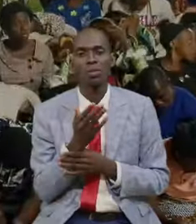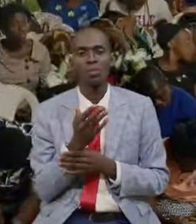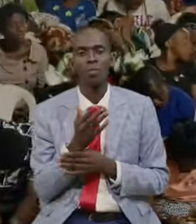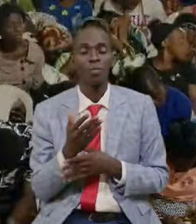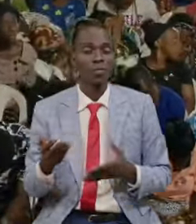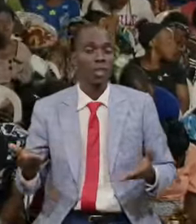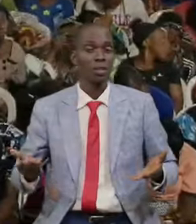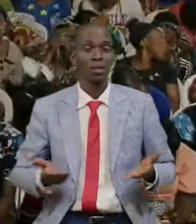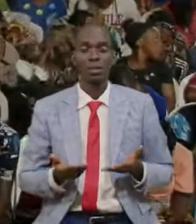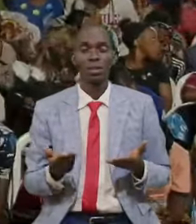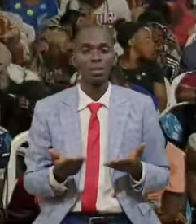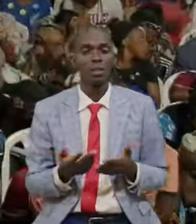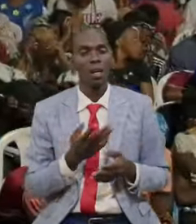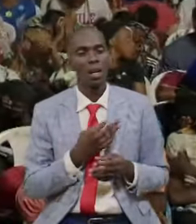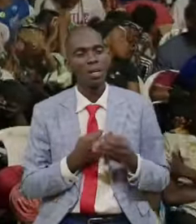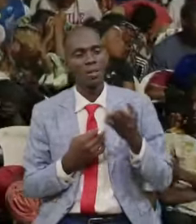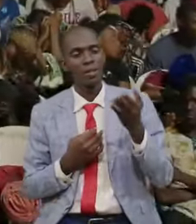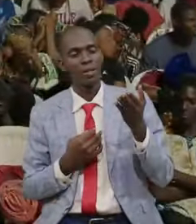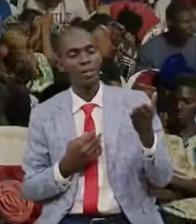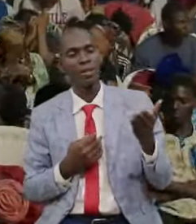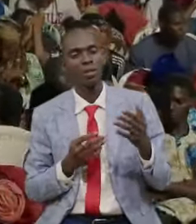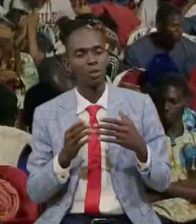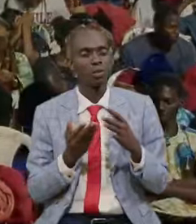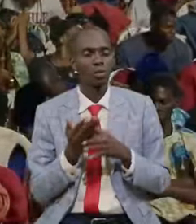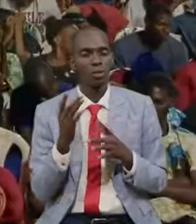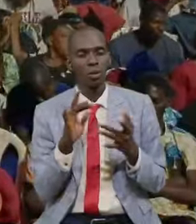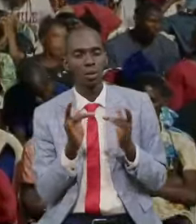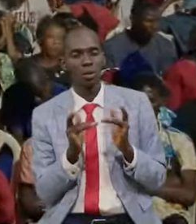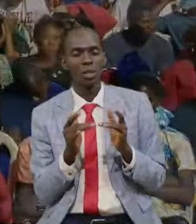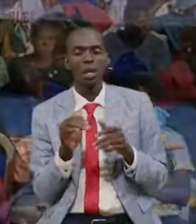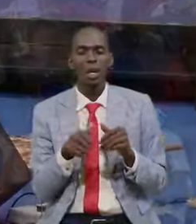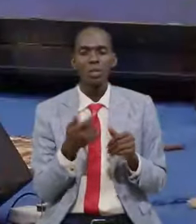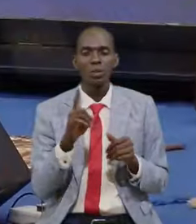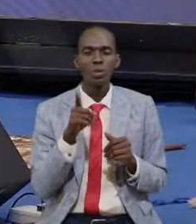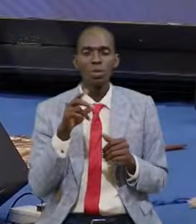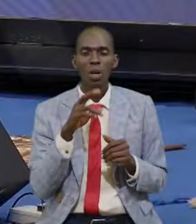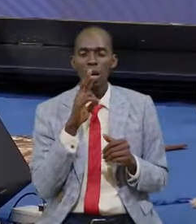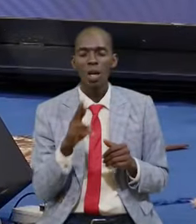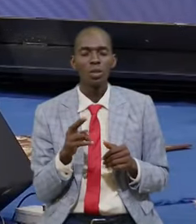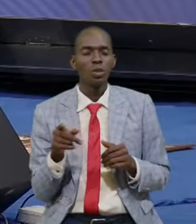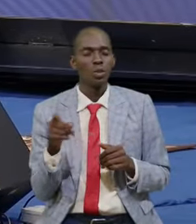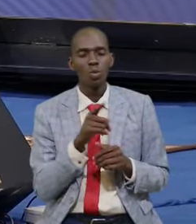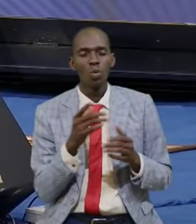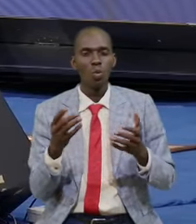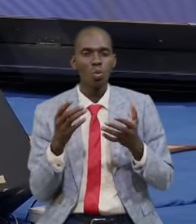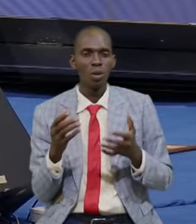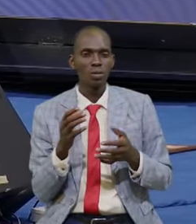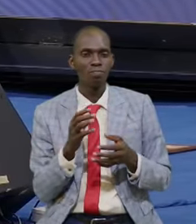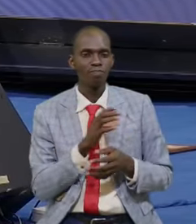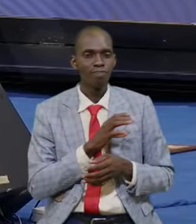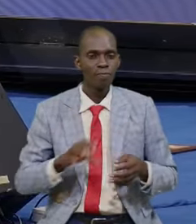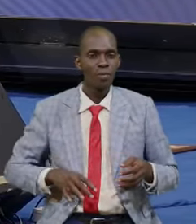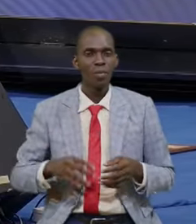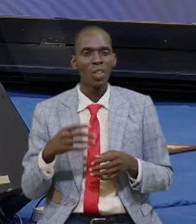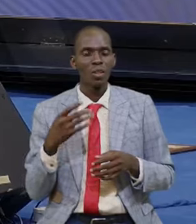location, there, online, anywhere you are, you want Christ, the Savior, to be